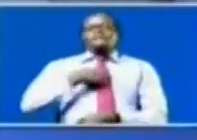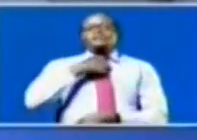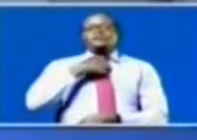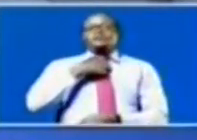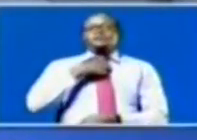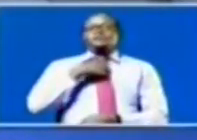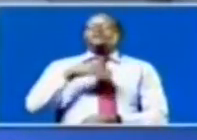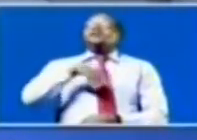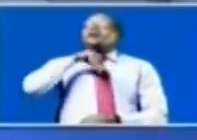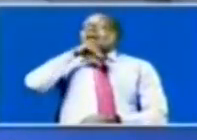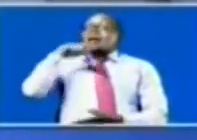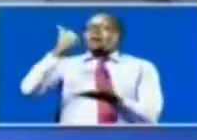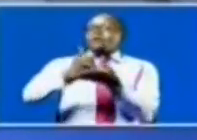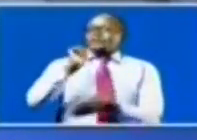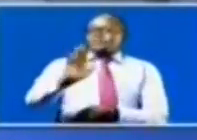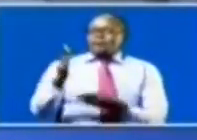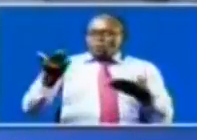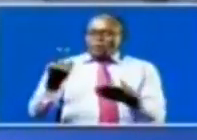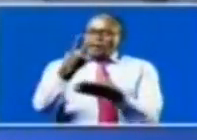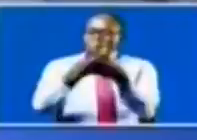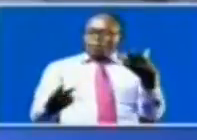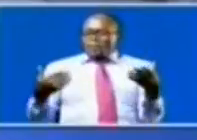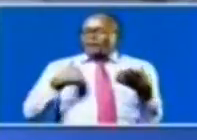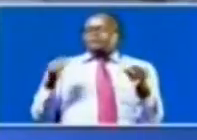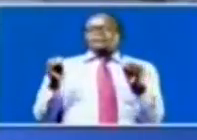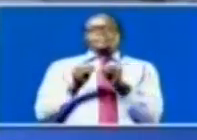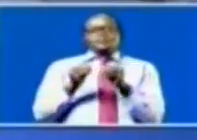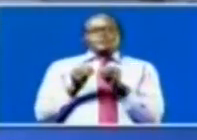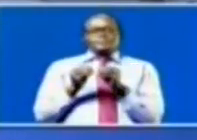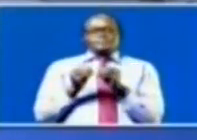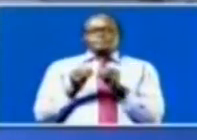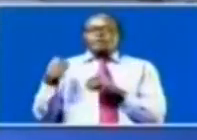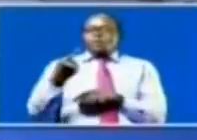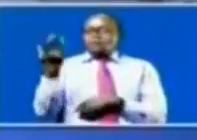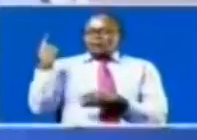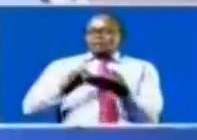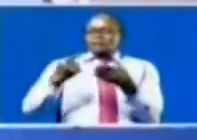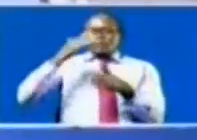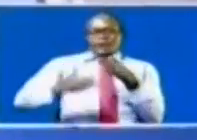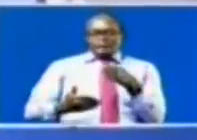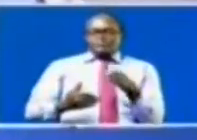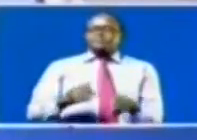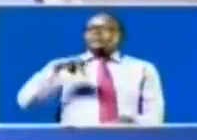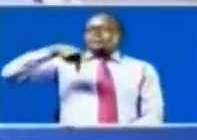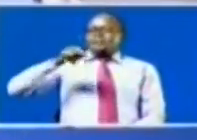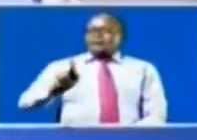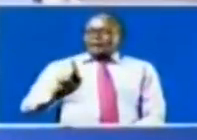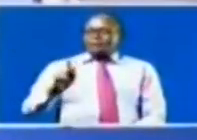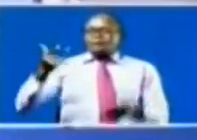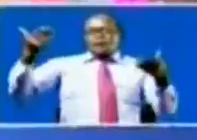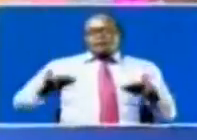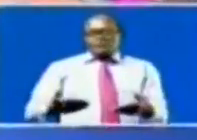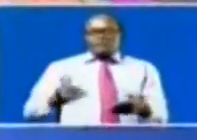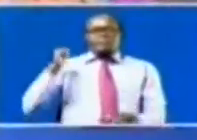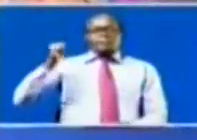Raila at his Capitol Hill office, where they held lengthy talks. And only last weekend, Kenneth had been invited